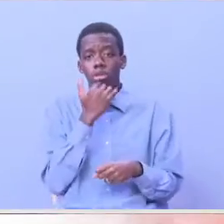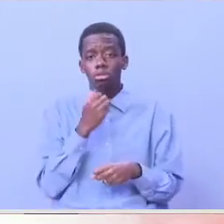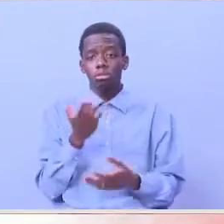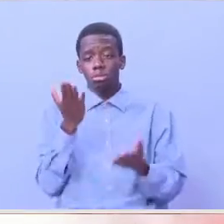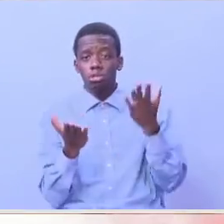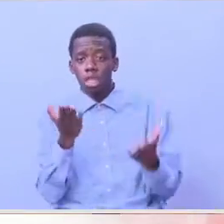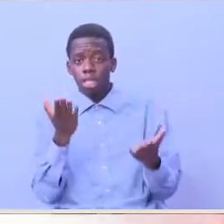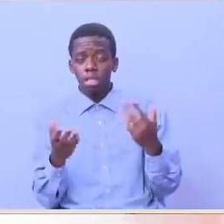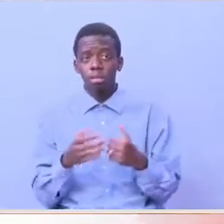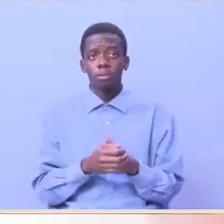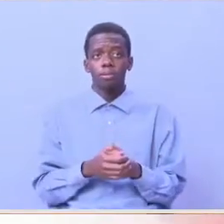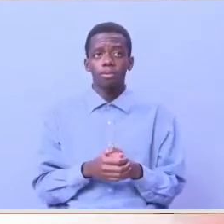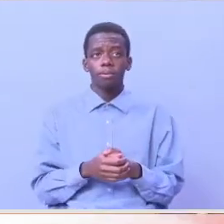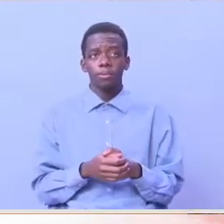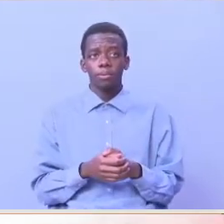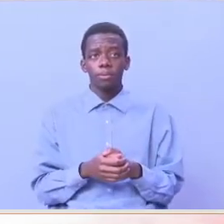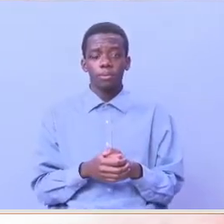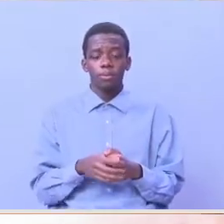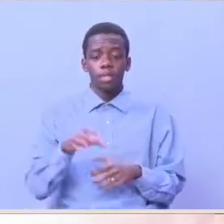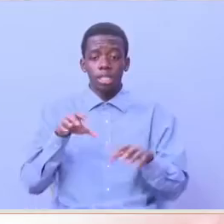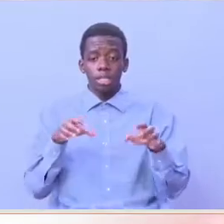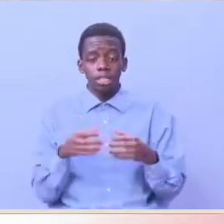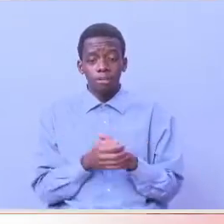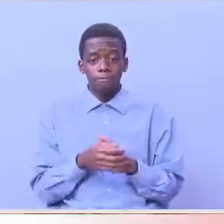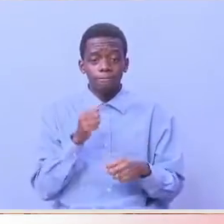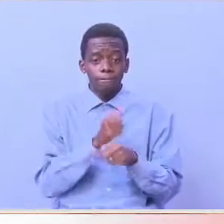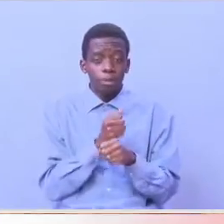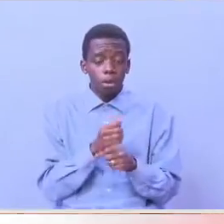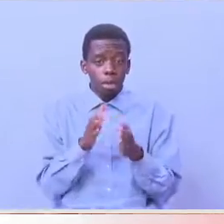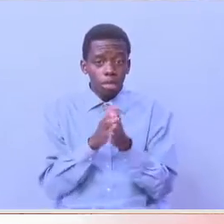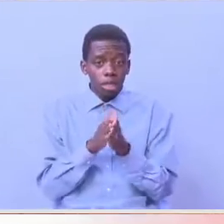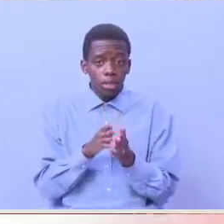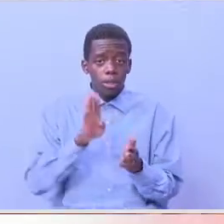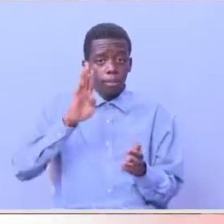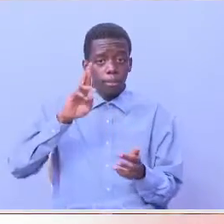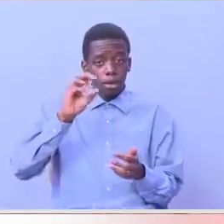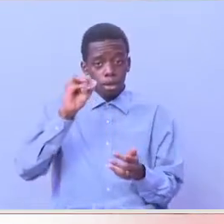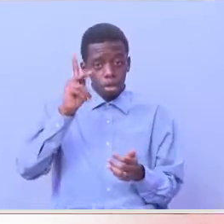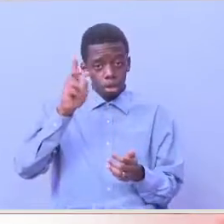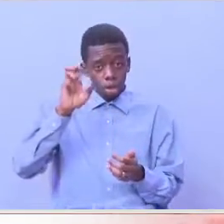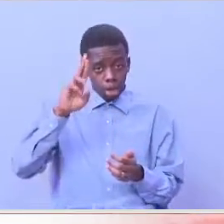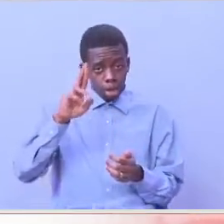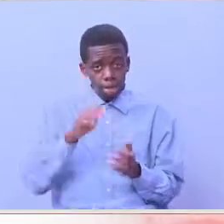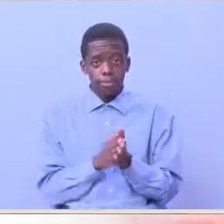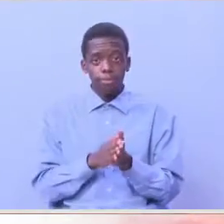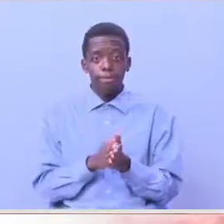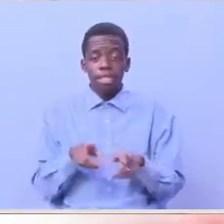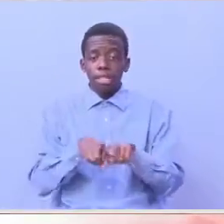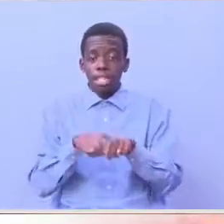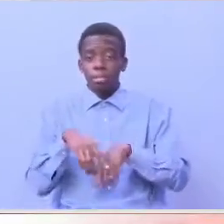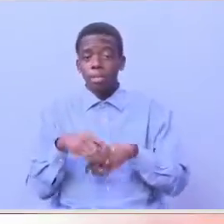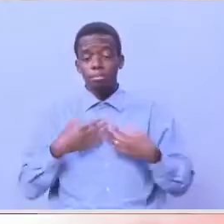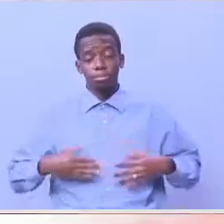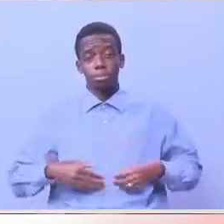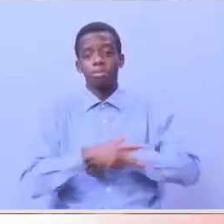na brokers wengi sana. Kwa hivyo mkulima ana deal na broker. That is why unaona watu wengi wanaporwa tu kienyeji na wajui cha kufanya.